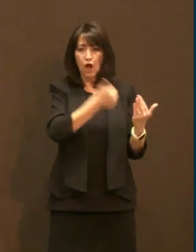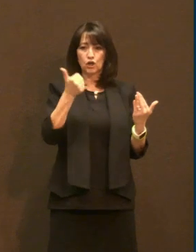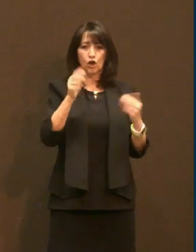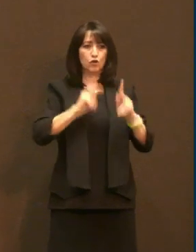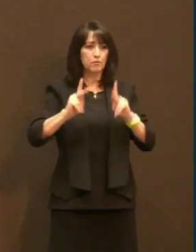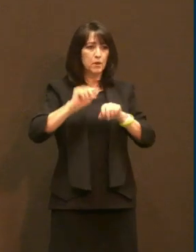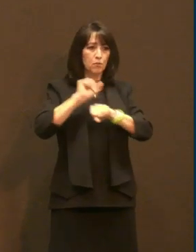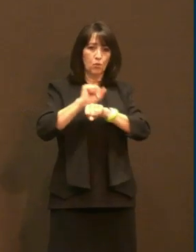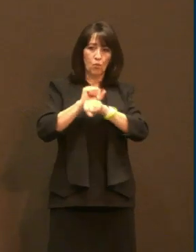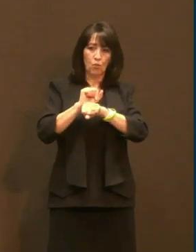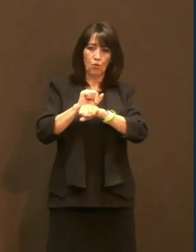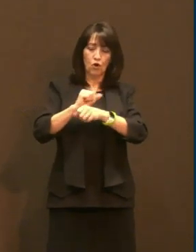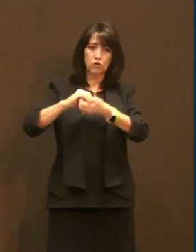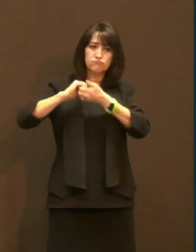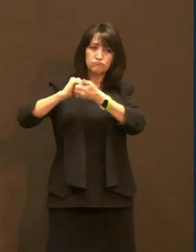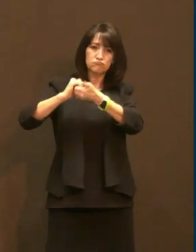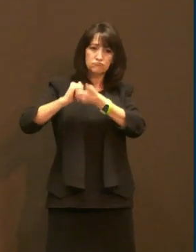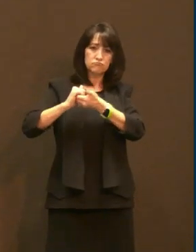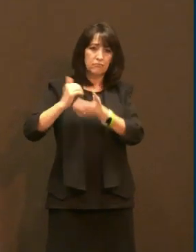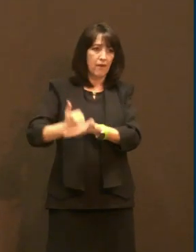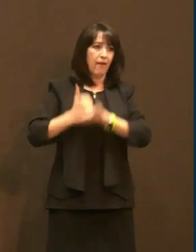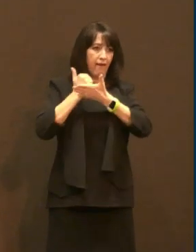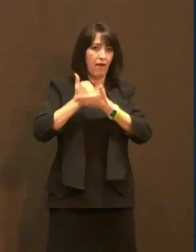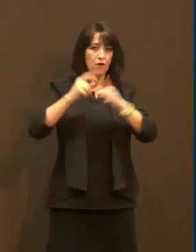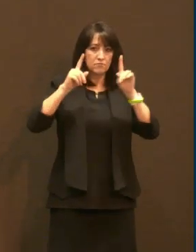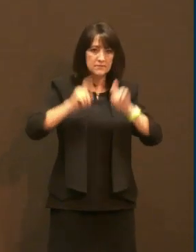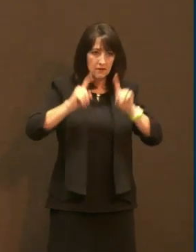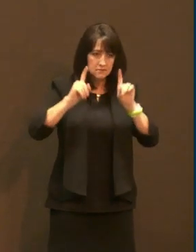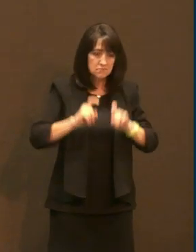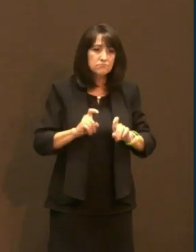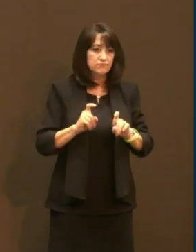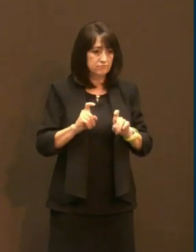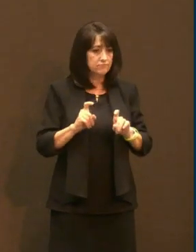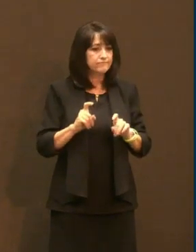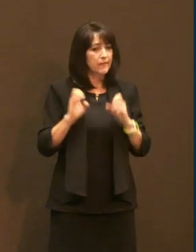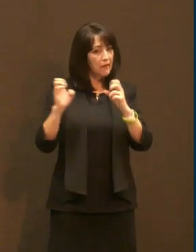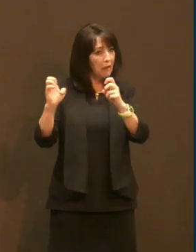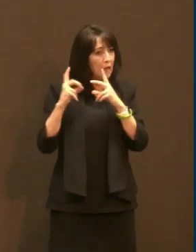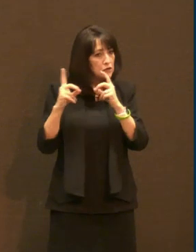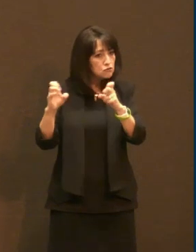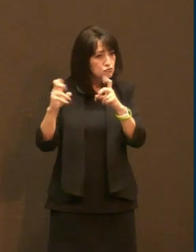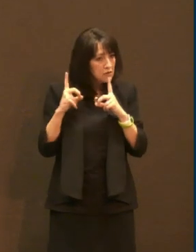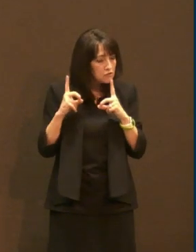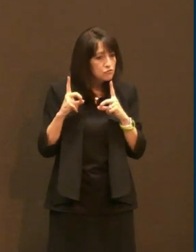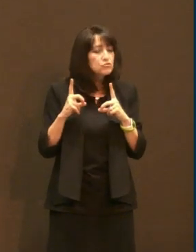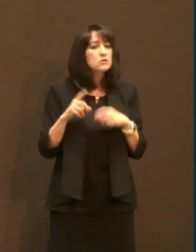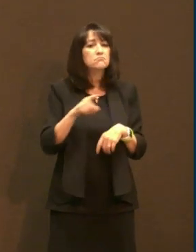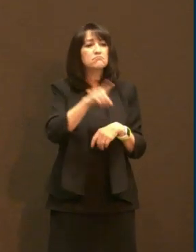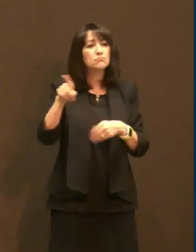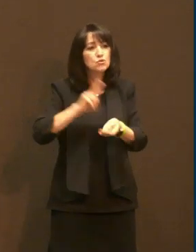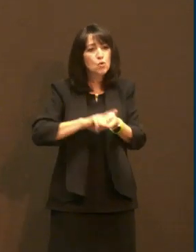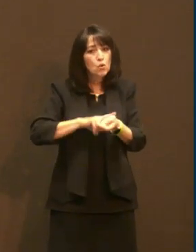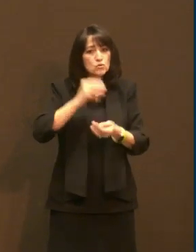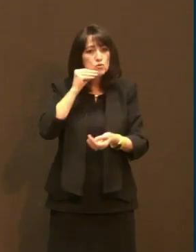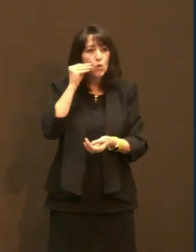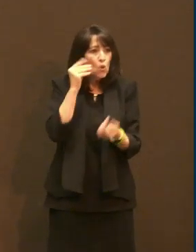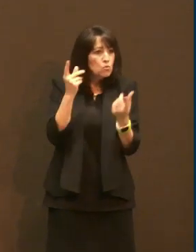efforts to help us with testing, with education and guidance to community residents